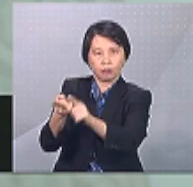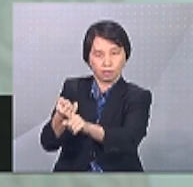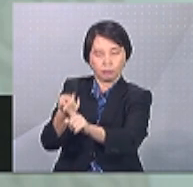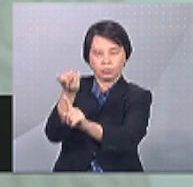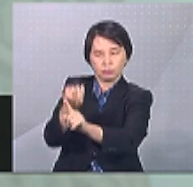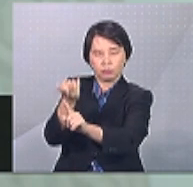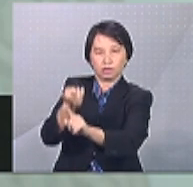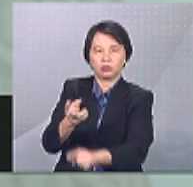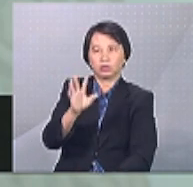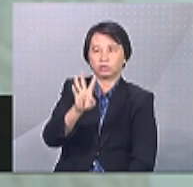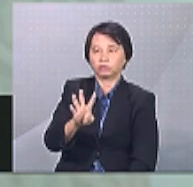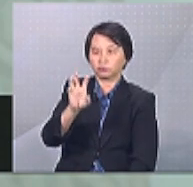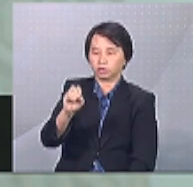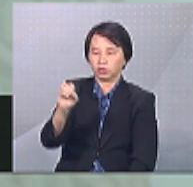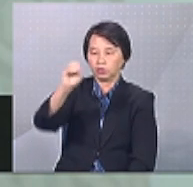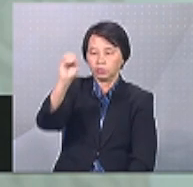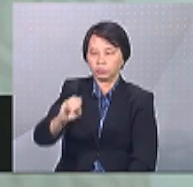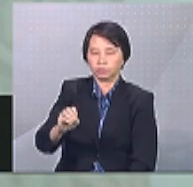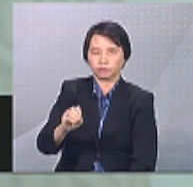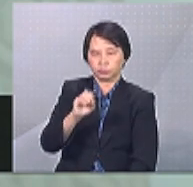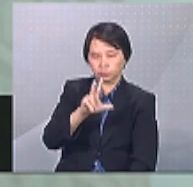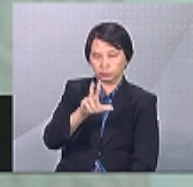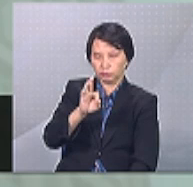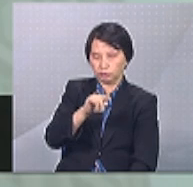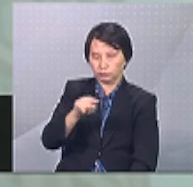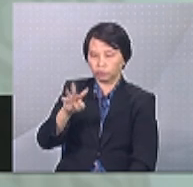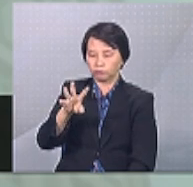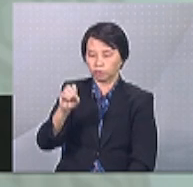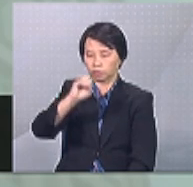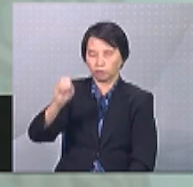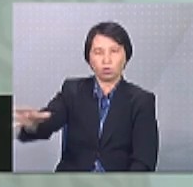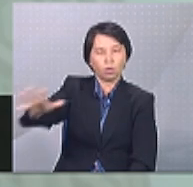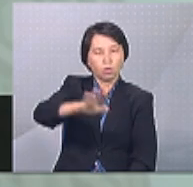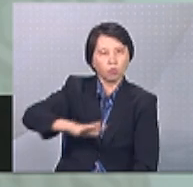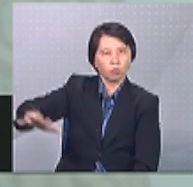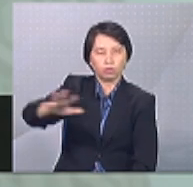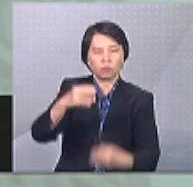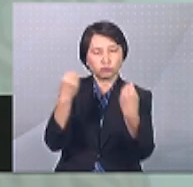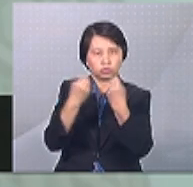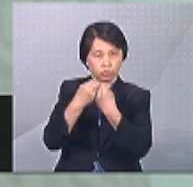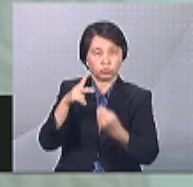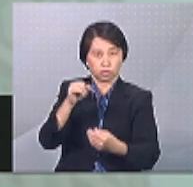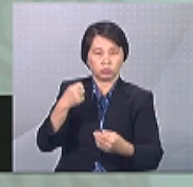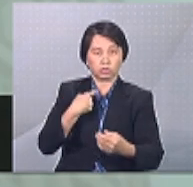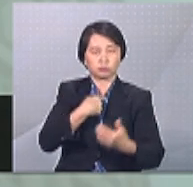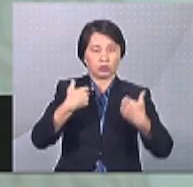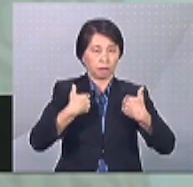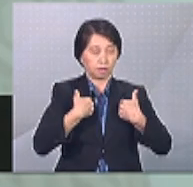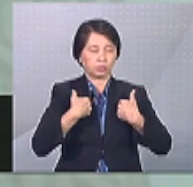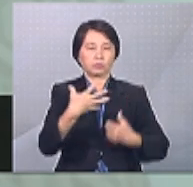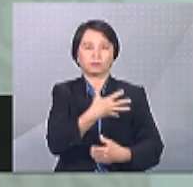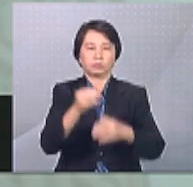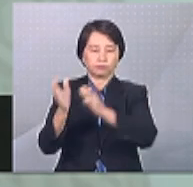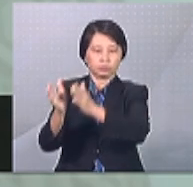of 40%, 39 to 40% of the whole total case that we have. And the